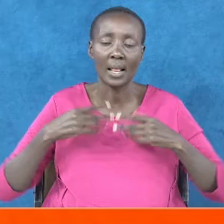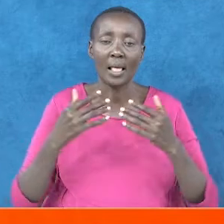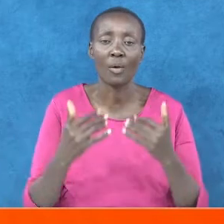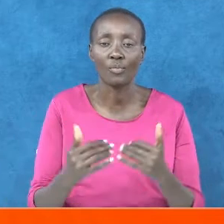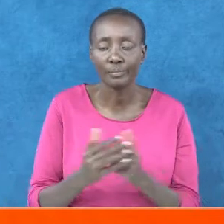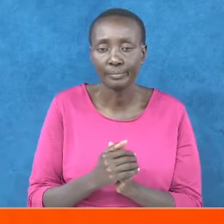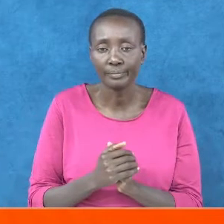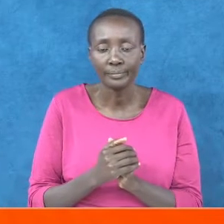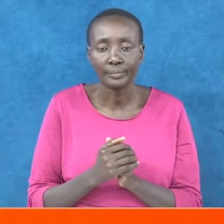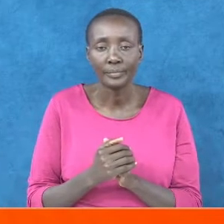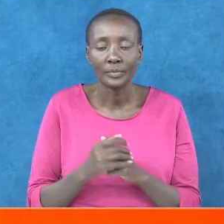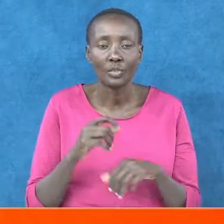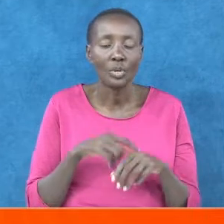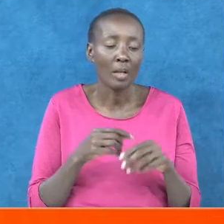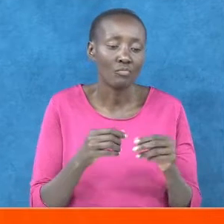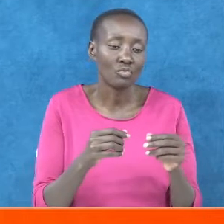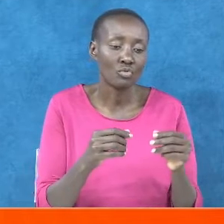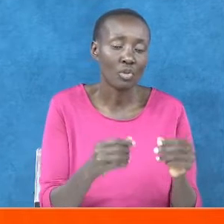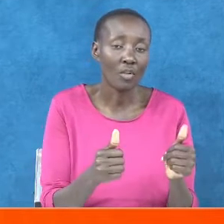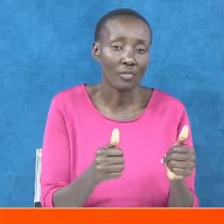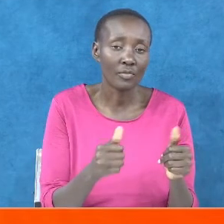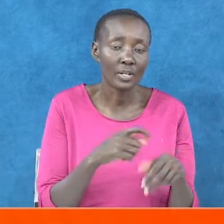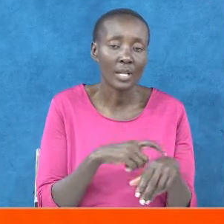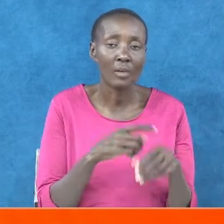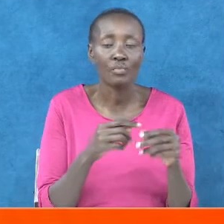So when you resolve that,